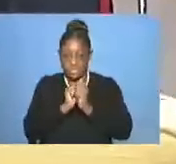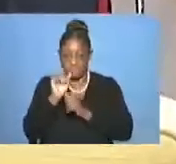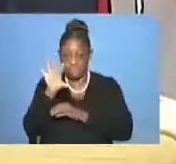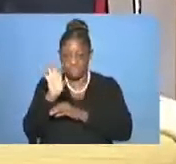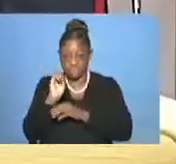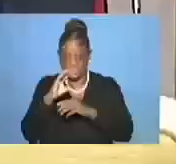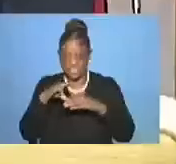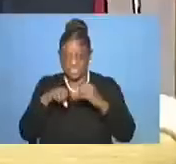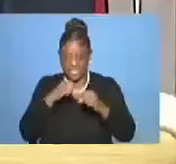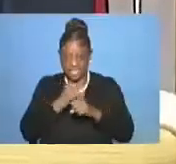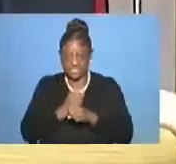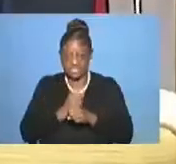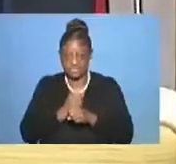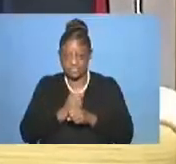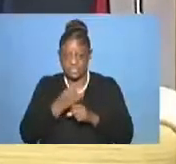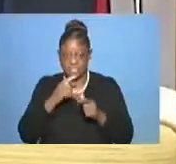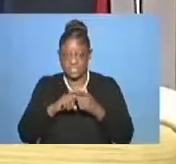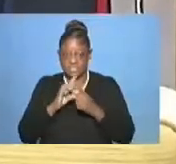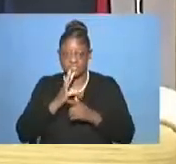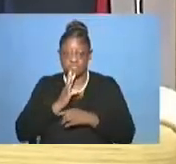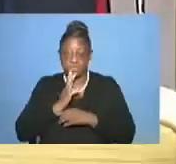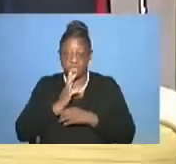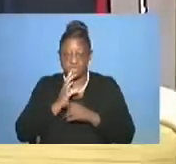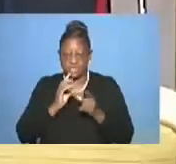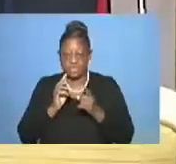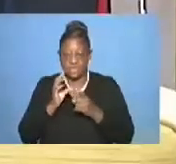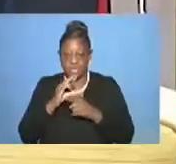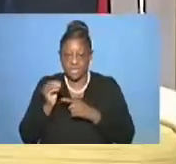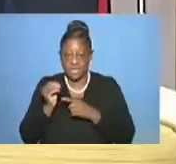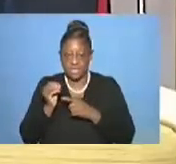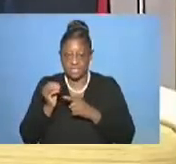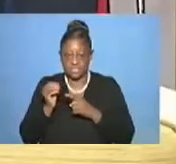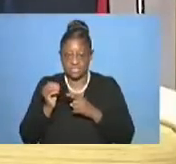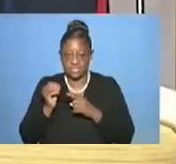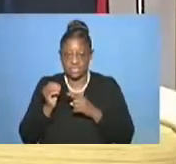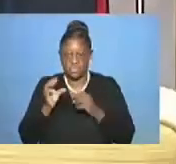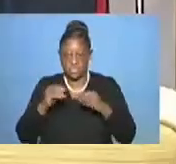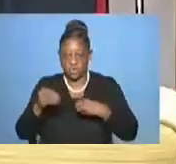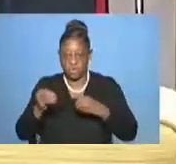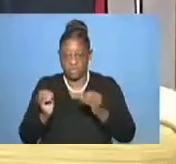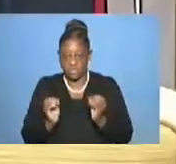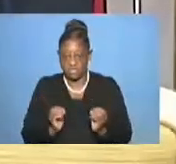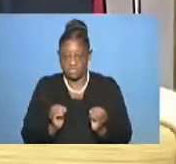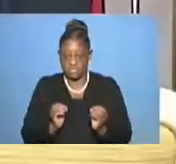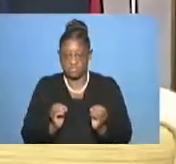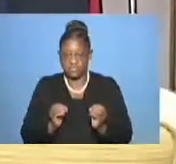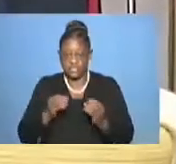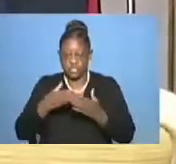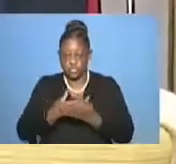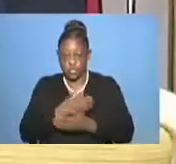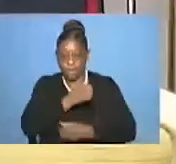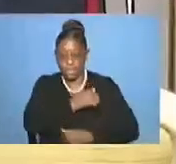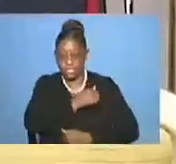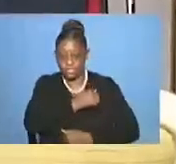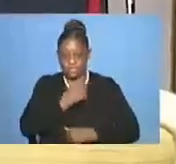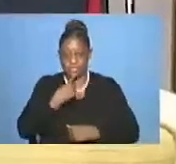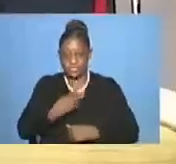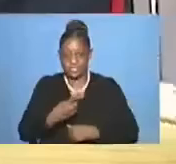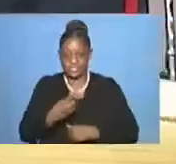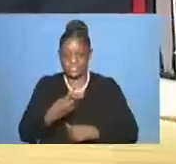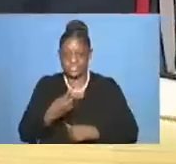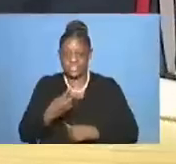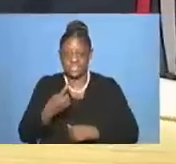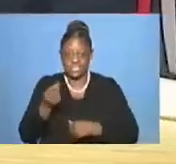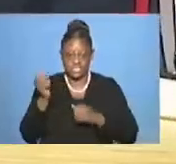diplomatic relations. Speaking to our news team at the Governor General's East Bay Street office, the new ambassador says he's looking forward